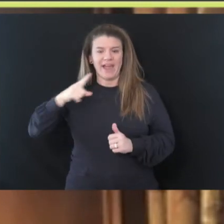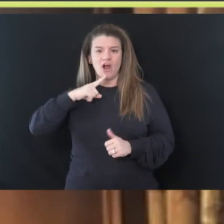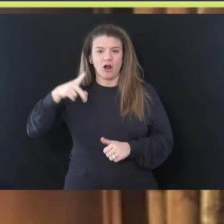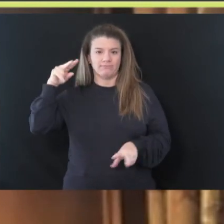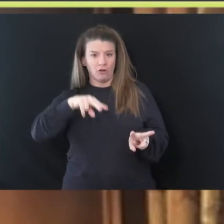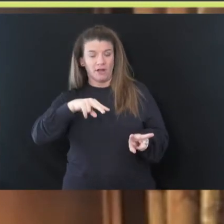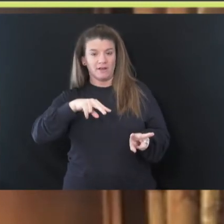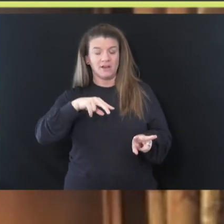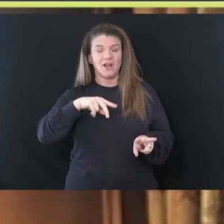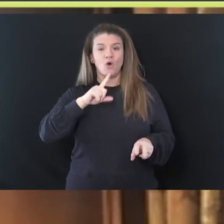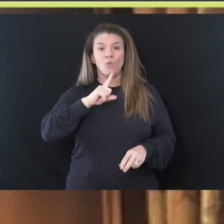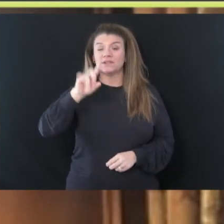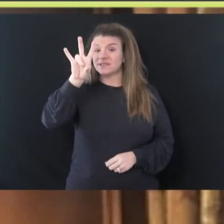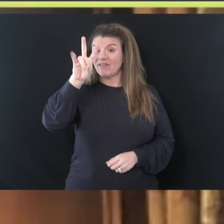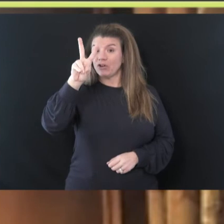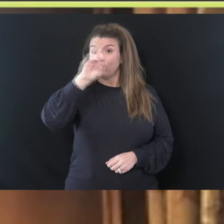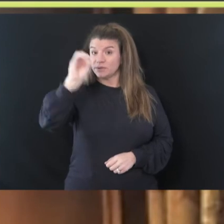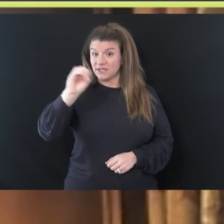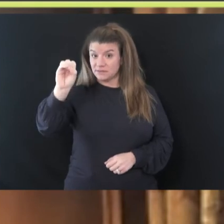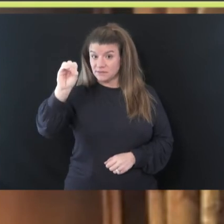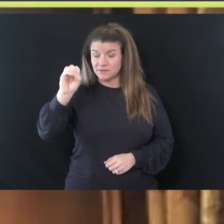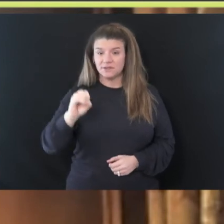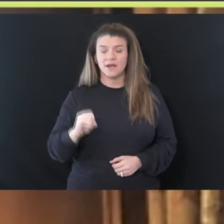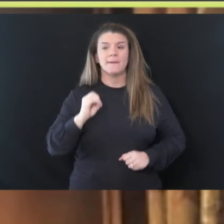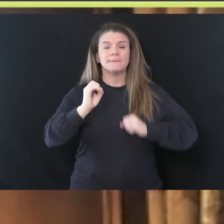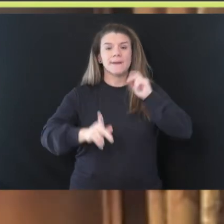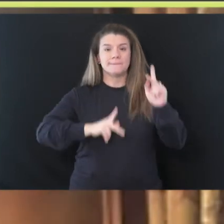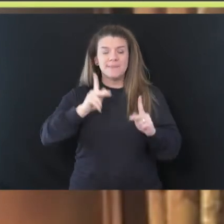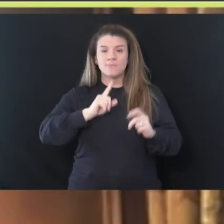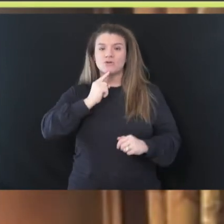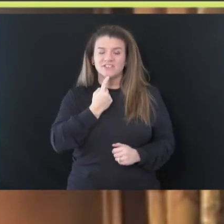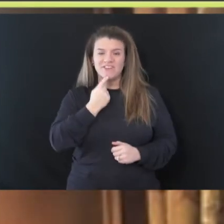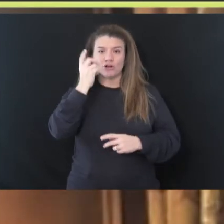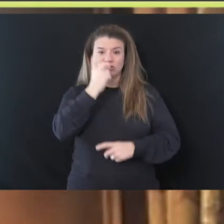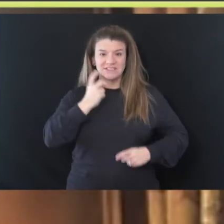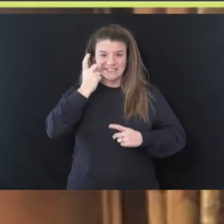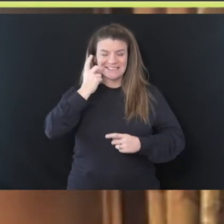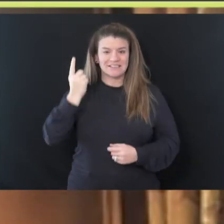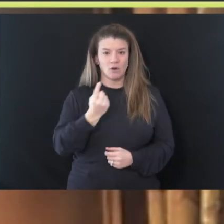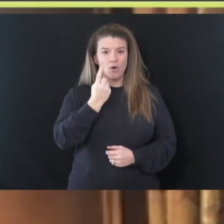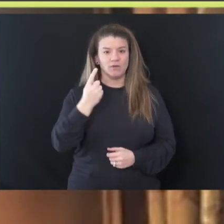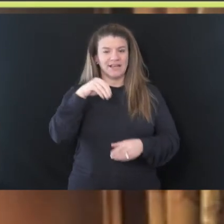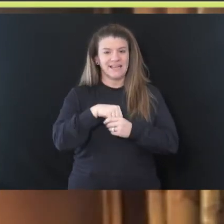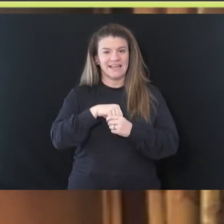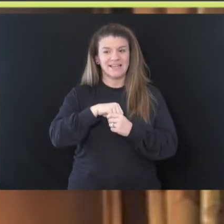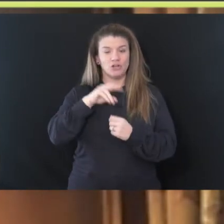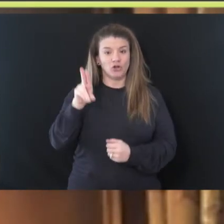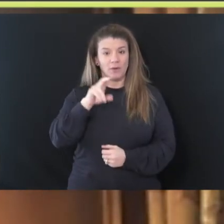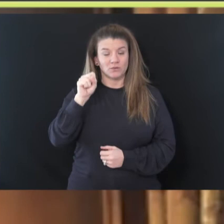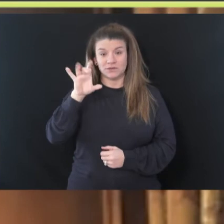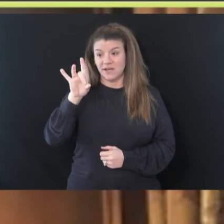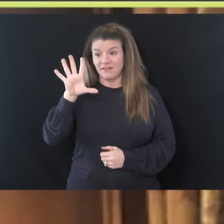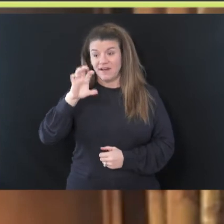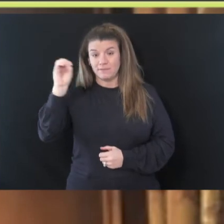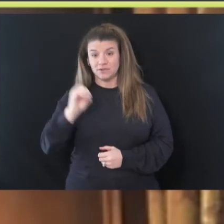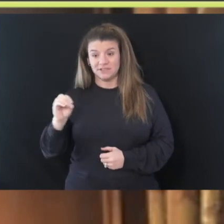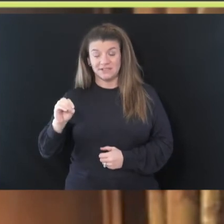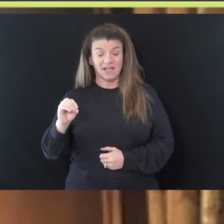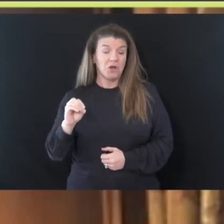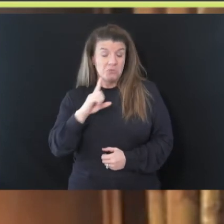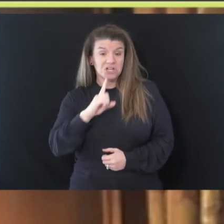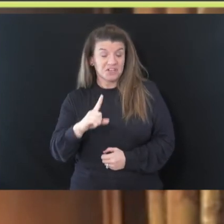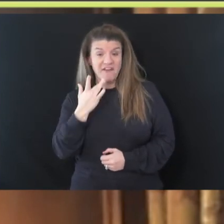put out, was 72%. But people severe disease only in the US was 85%, which is very